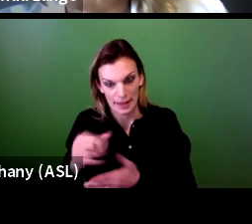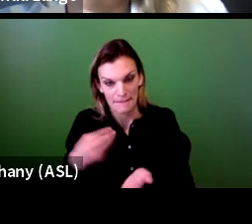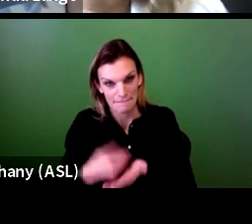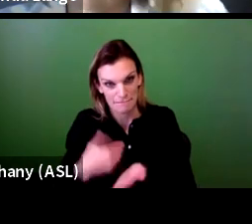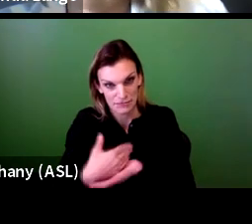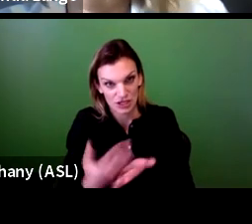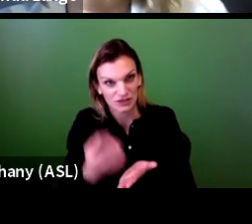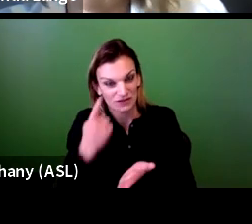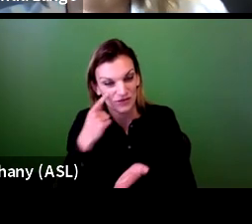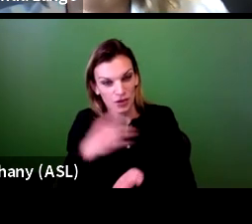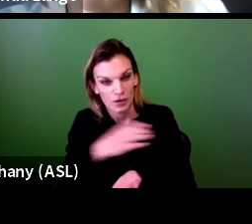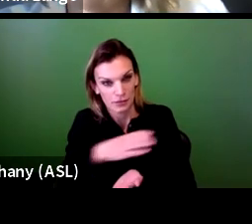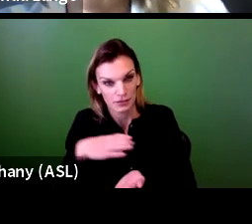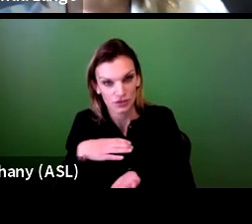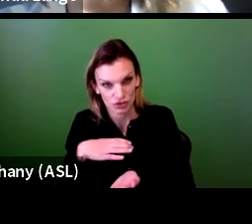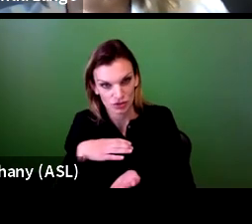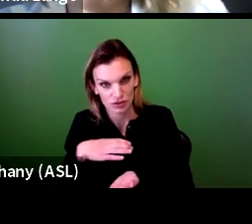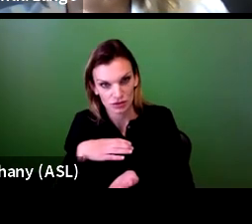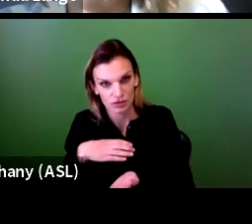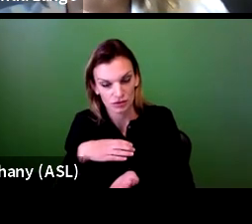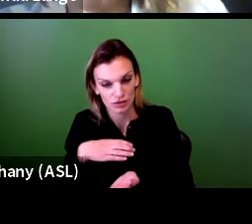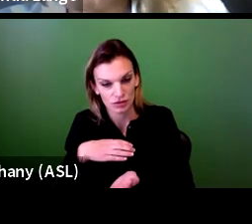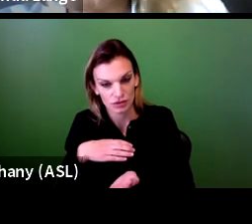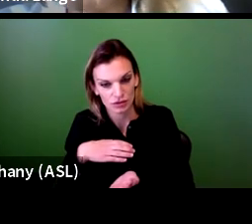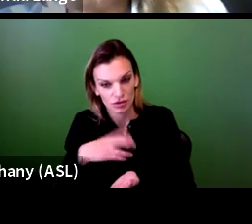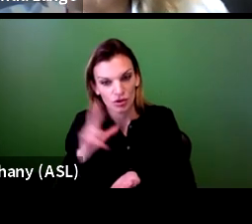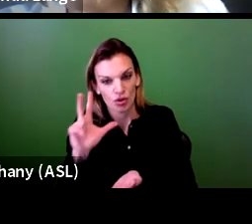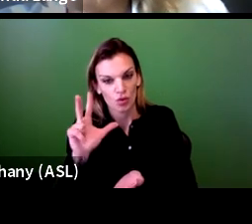the commission is